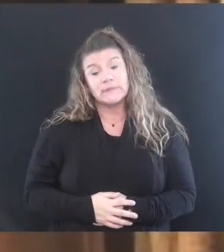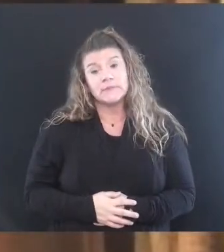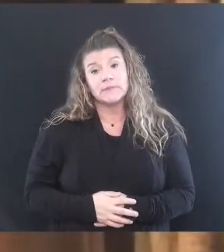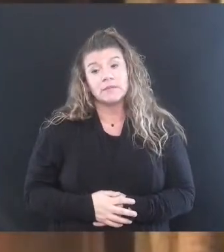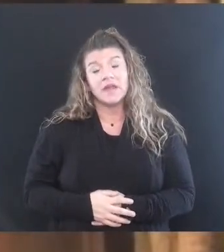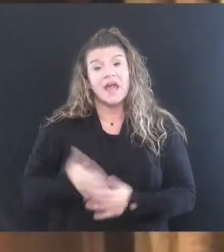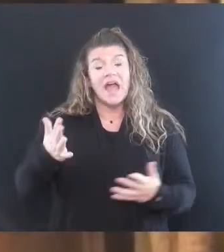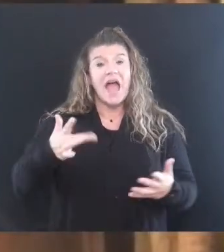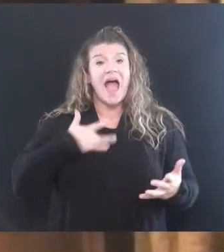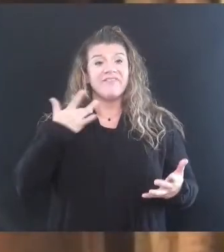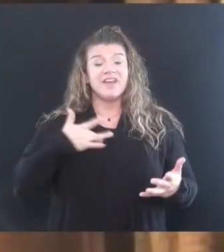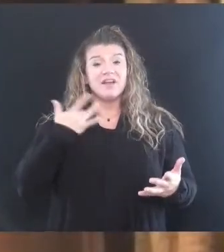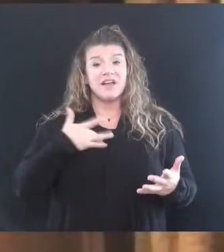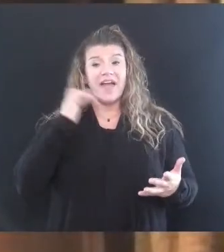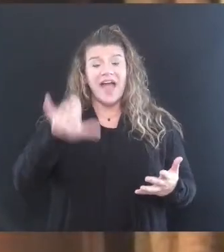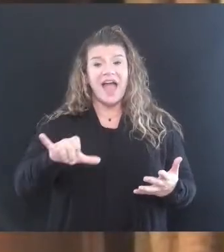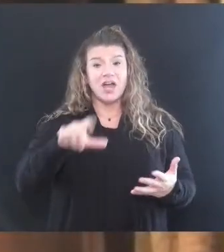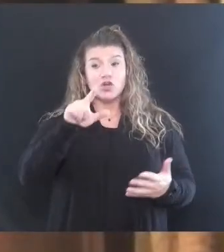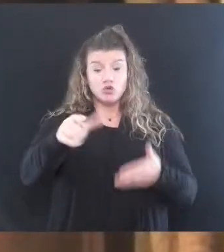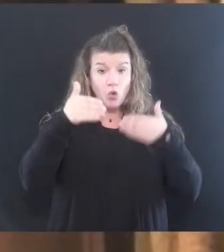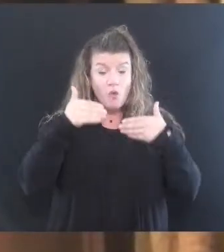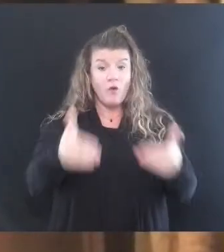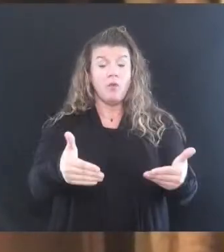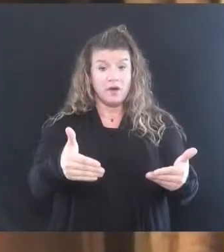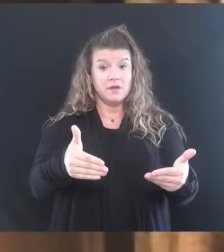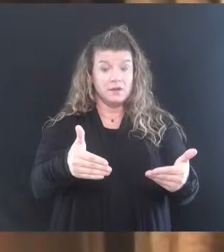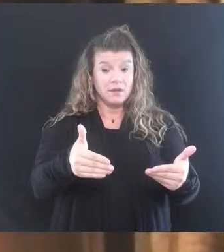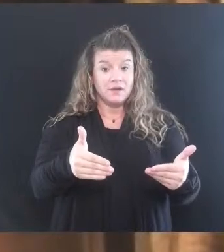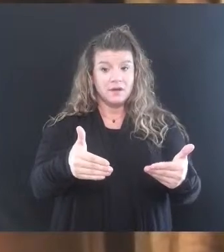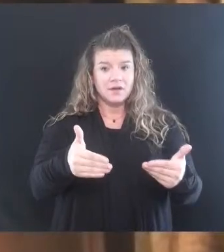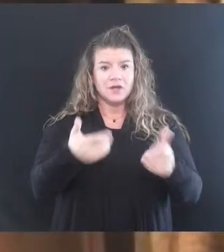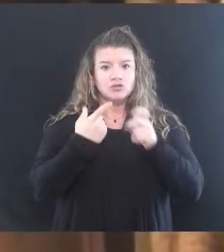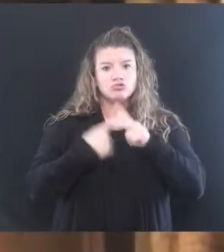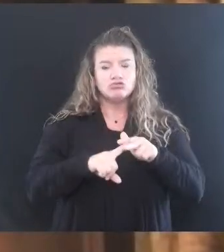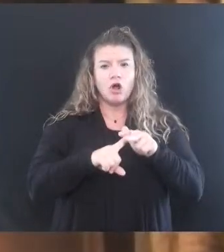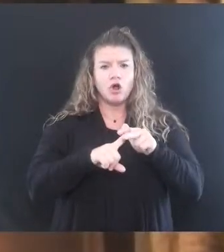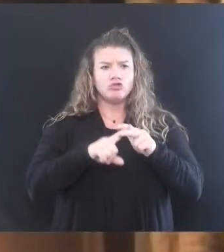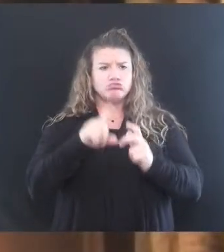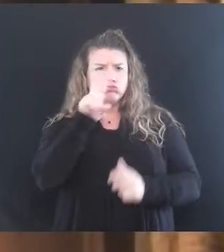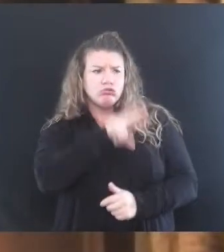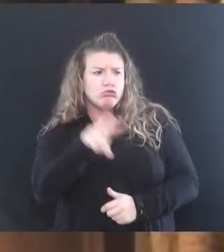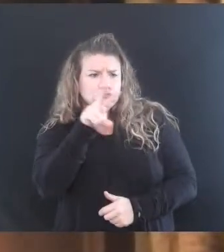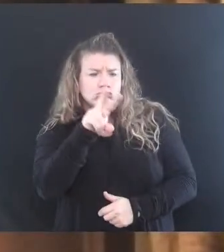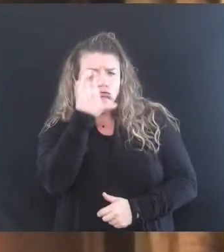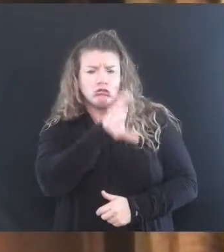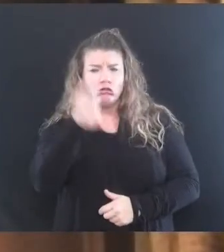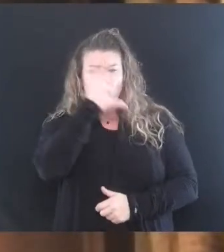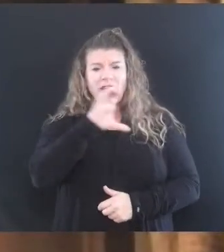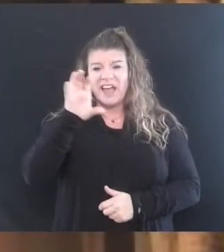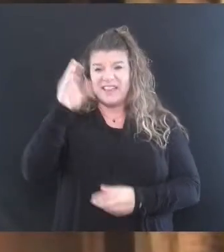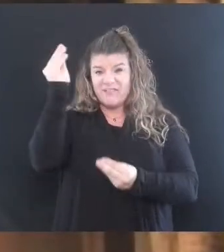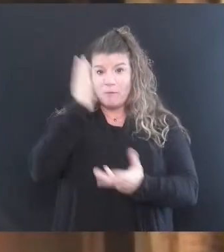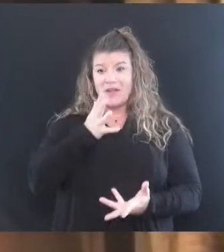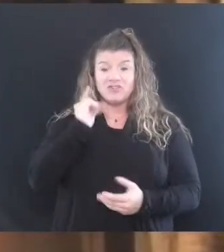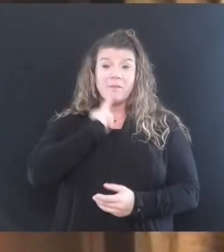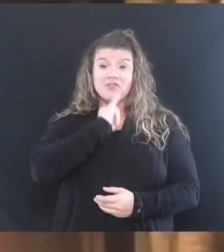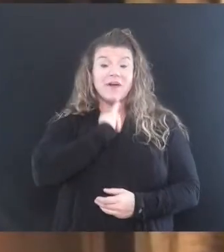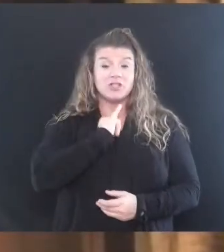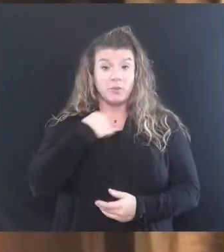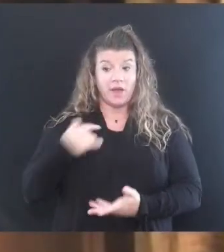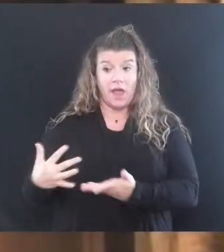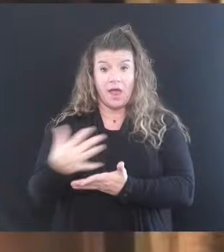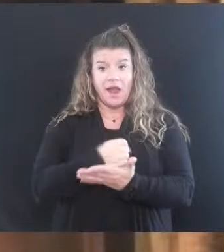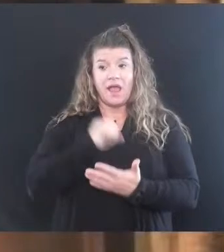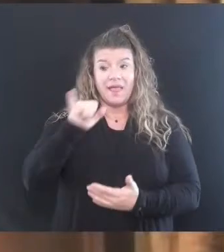David, I think that, as you go forward and you start to look at the data from Israel, which is the